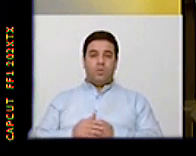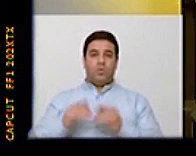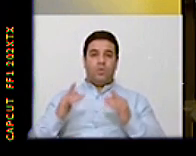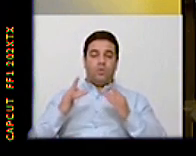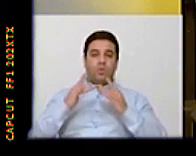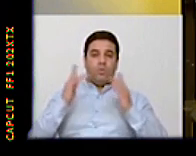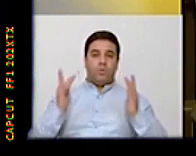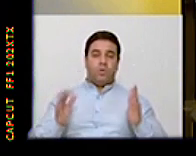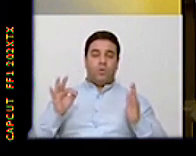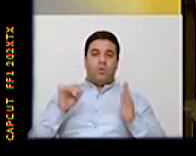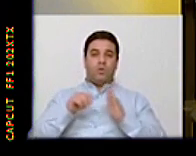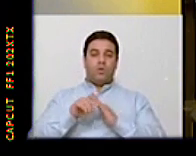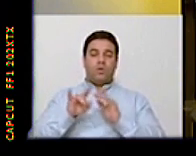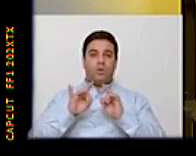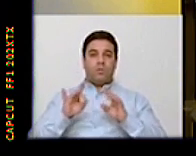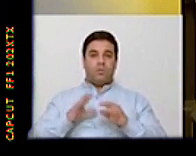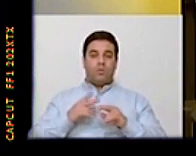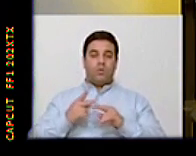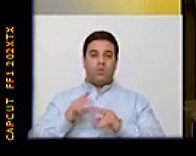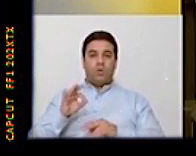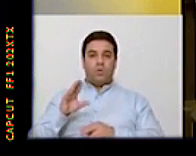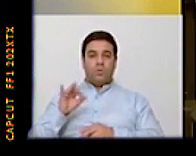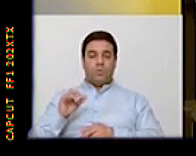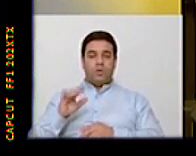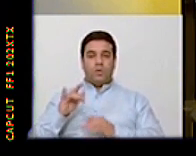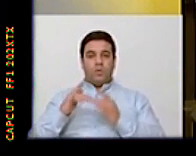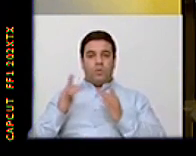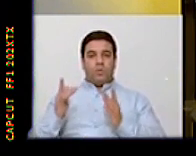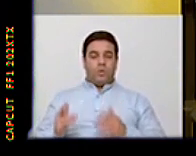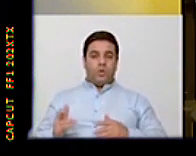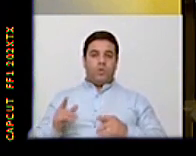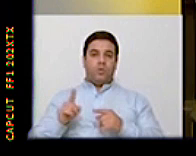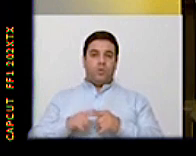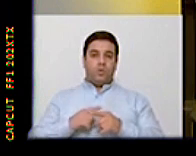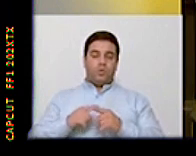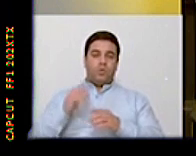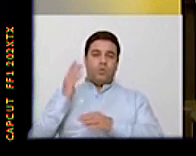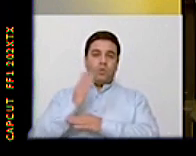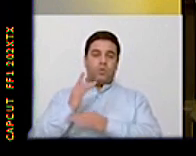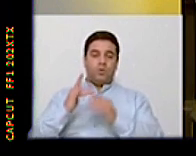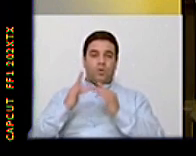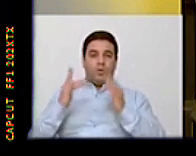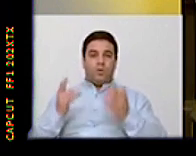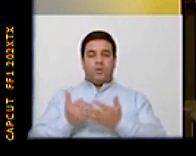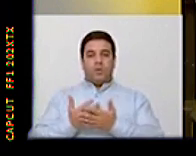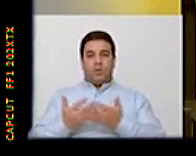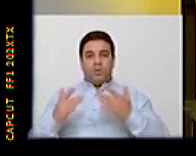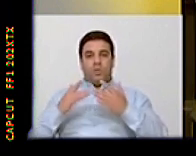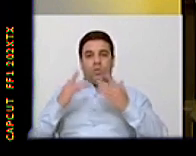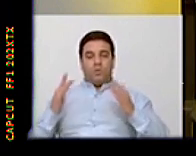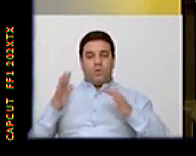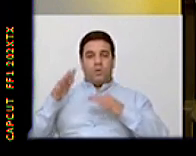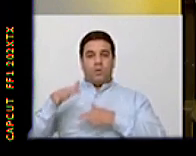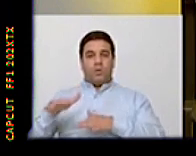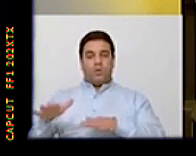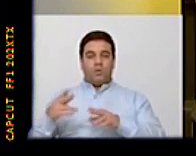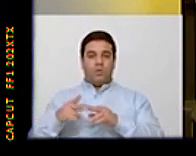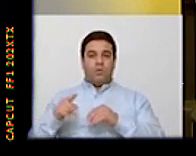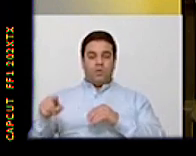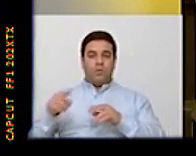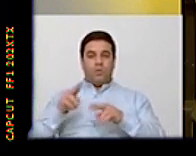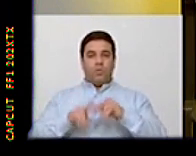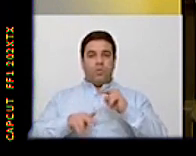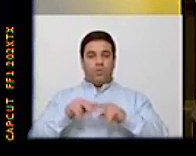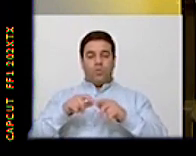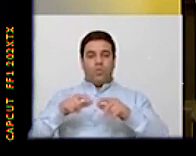ko'priklar haqida gap ochdik. Bu yerda osma ko'priklar yoki yog'ochdan yasalgan har xil ko'priklar daryolarga quriladi.